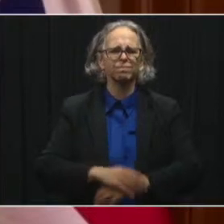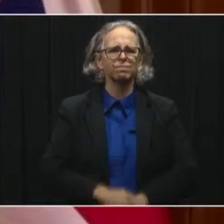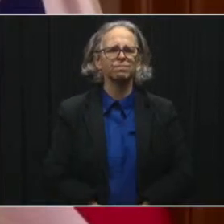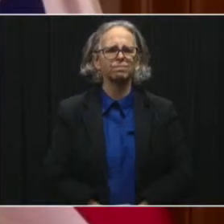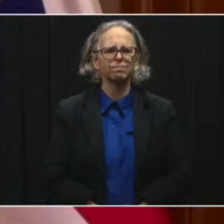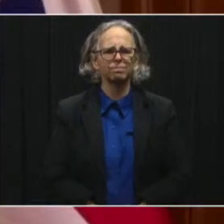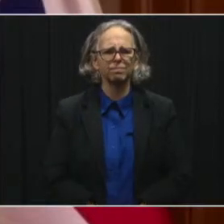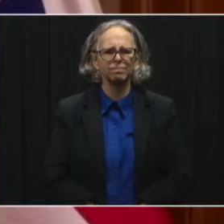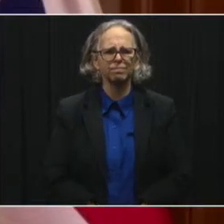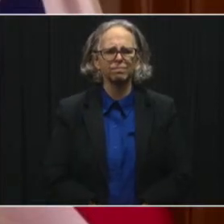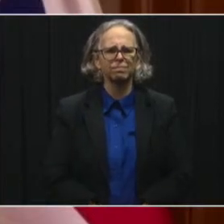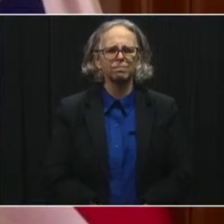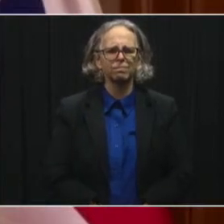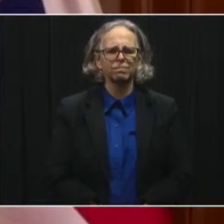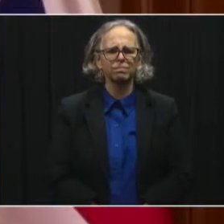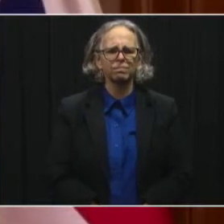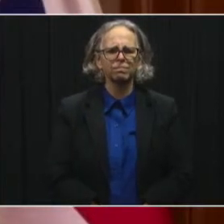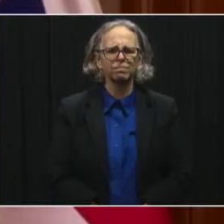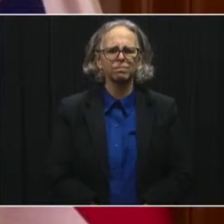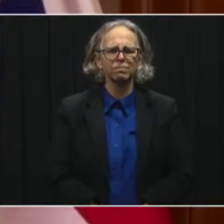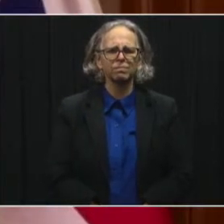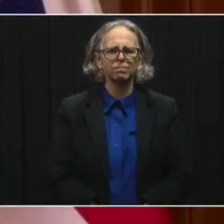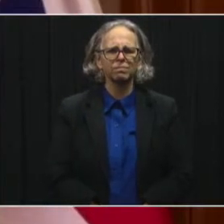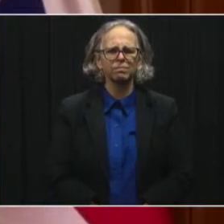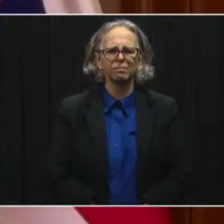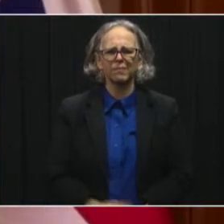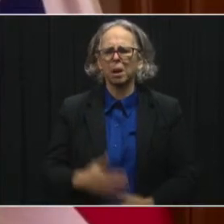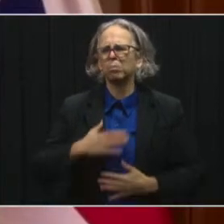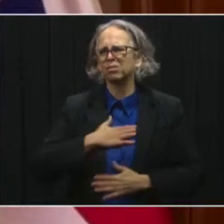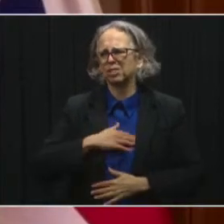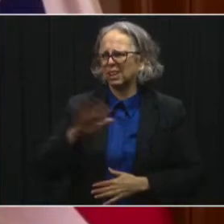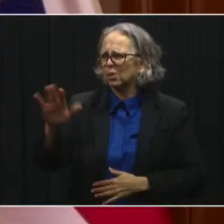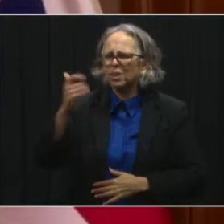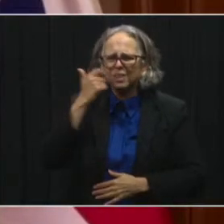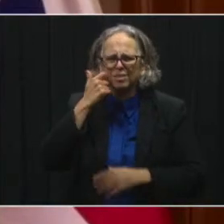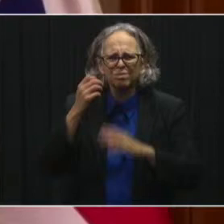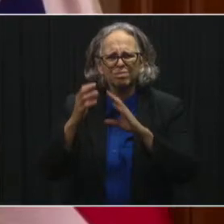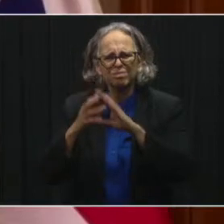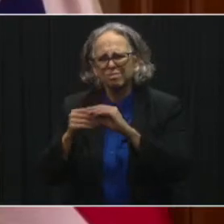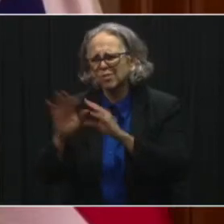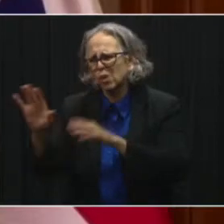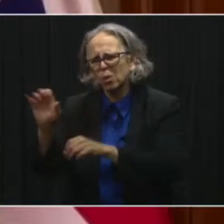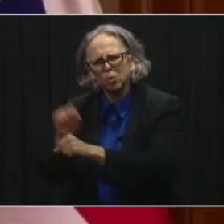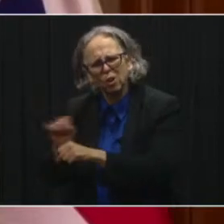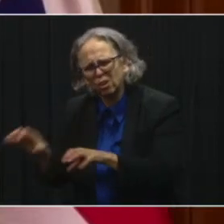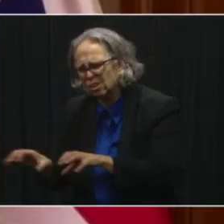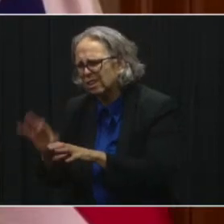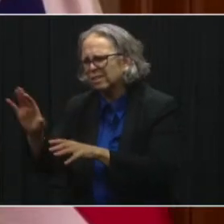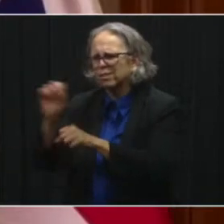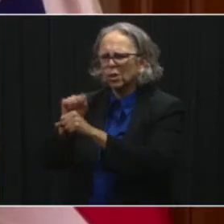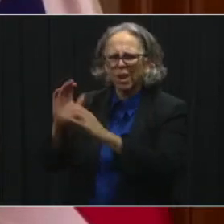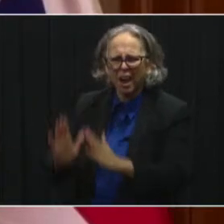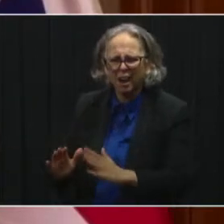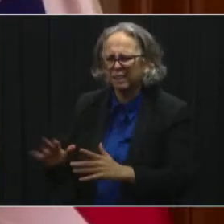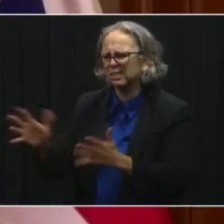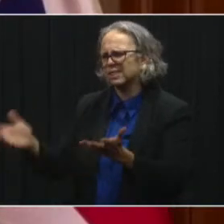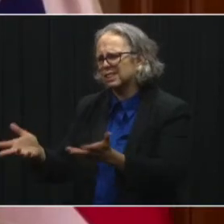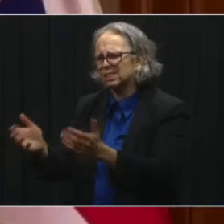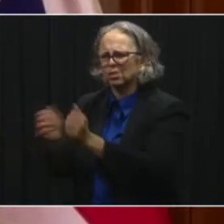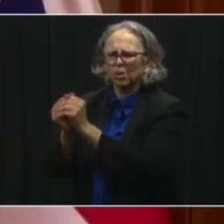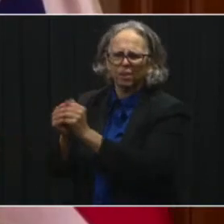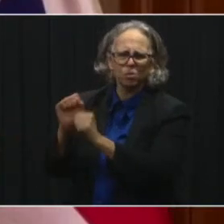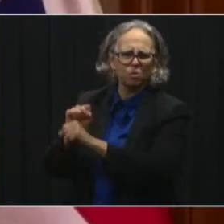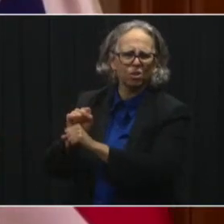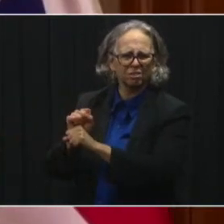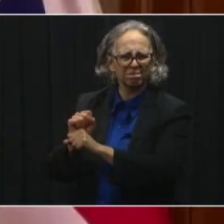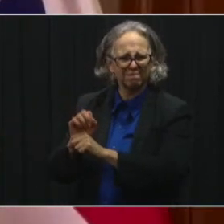we appreciate what you do, and we appreciate all your colleagues what they do. Let me just, if I could, just ask you a